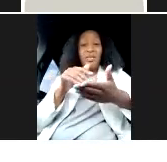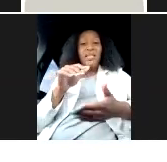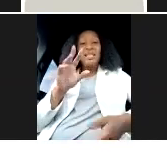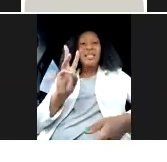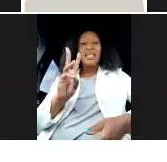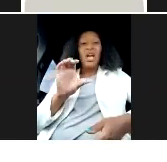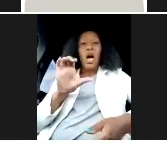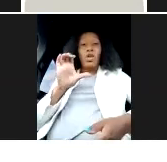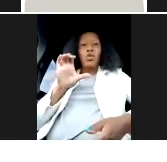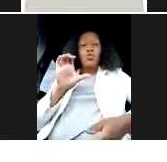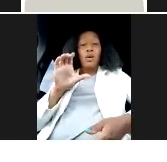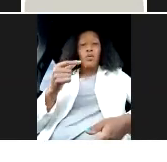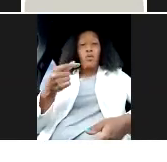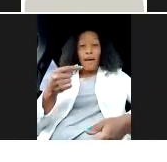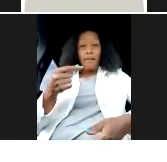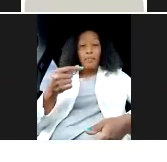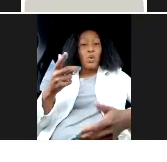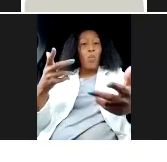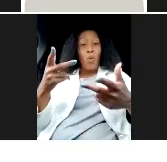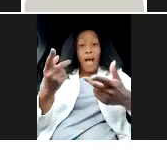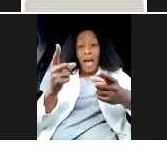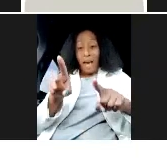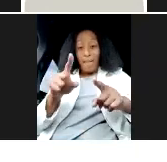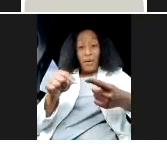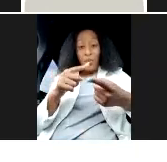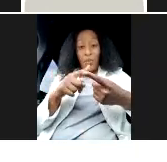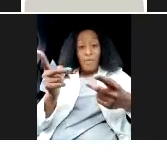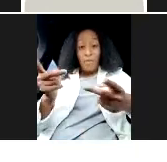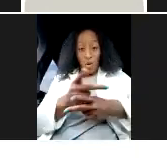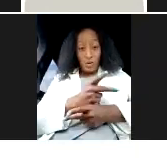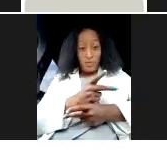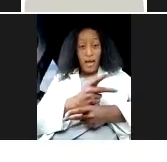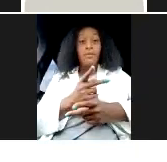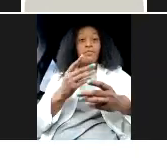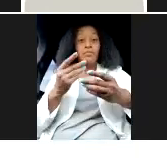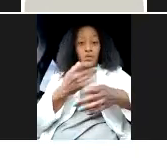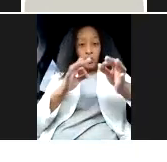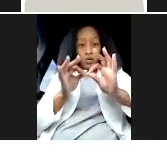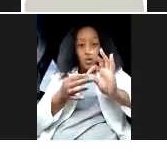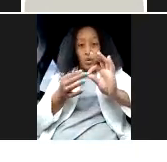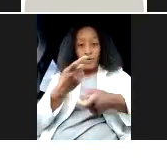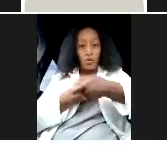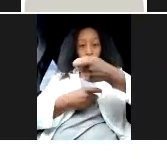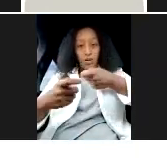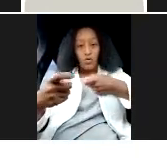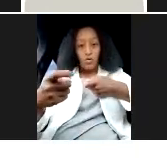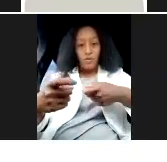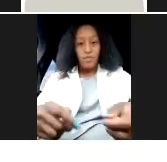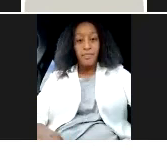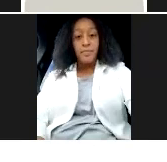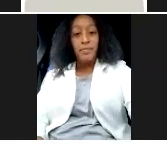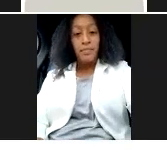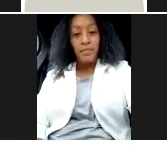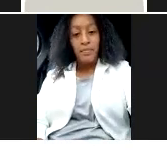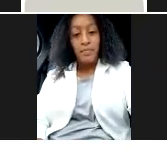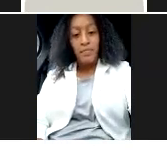what happens when we multiply here, the centimeters will cancel, centimeters cubed will cancel out. And we're left